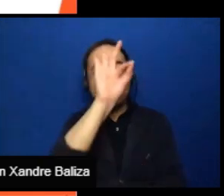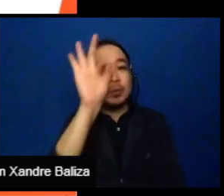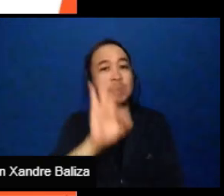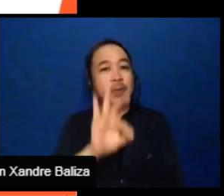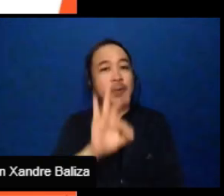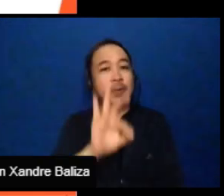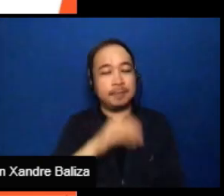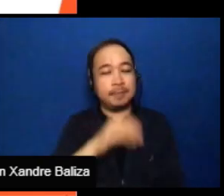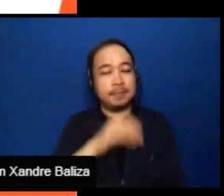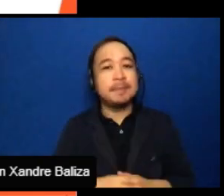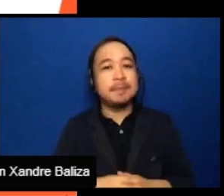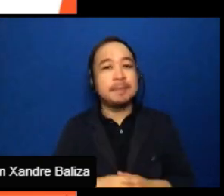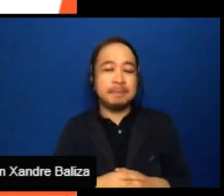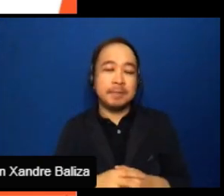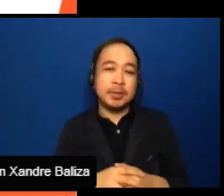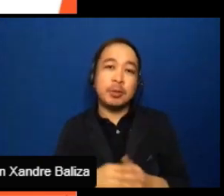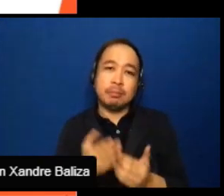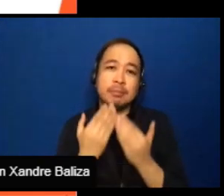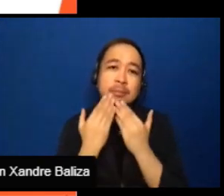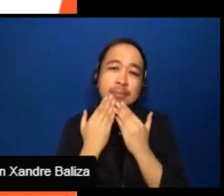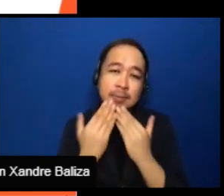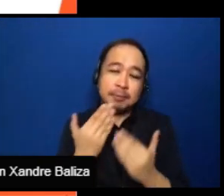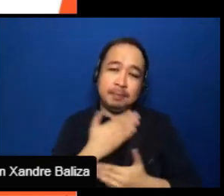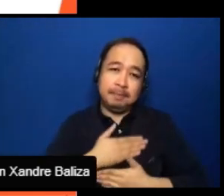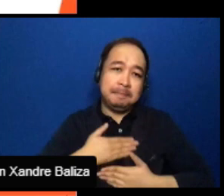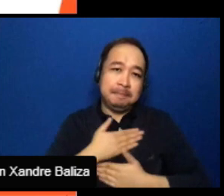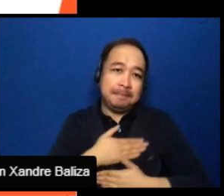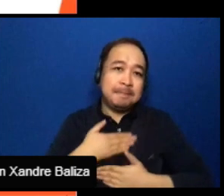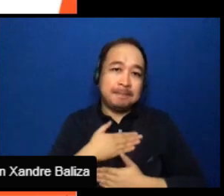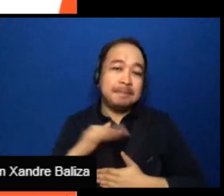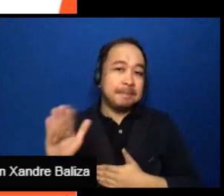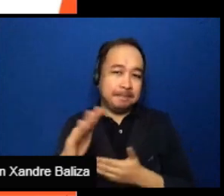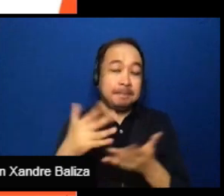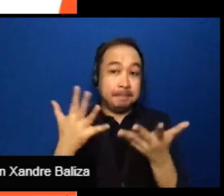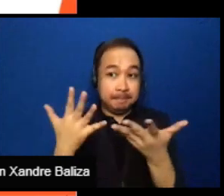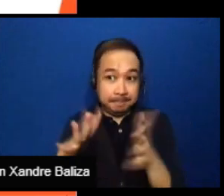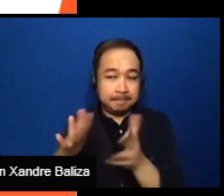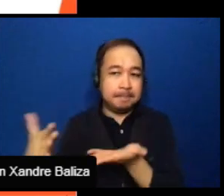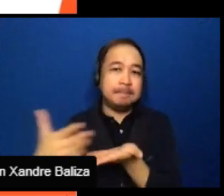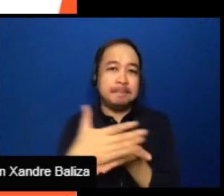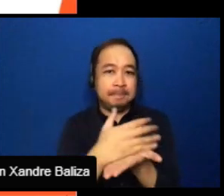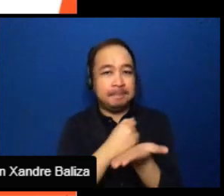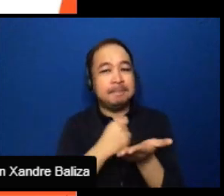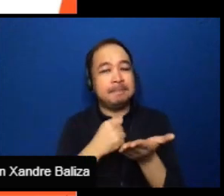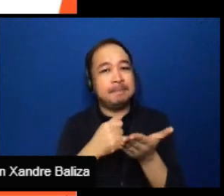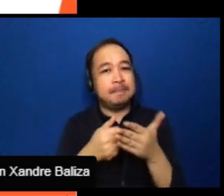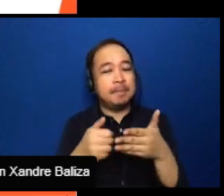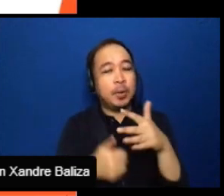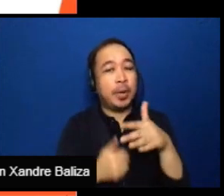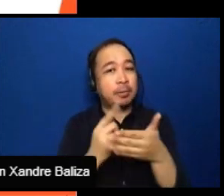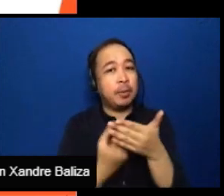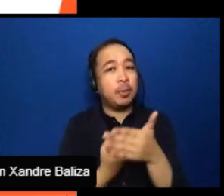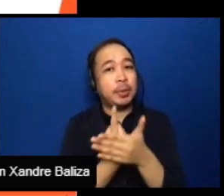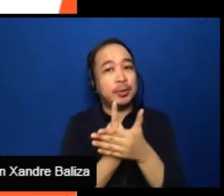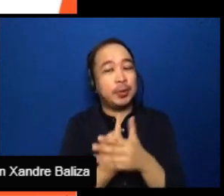That we would be very grateful if you could, then we could compile the results. Thank you, Madam Chair.